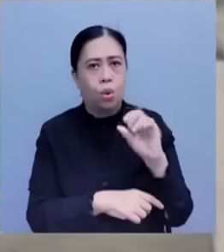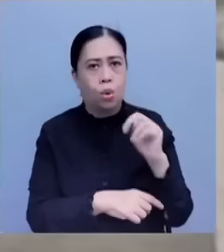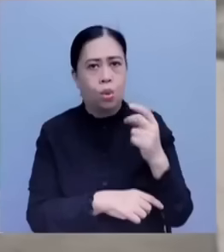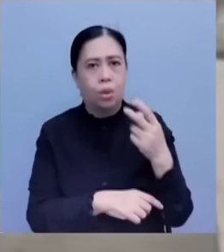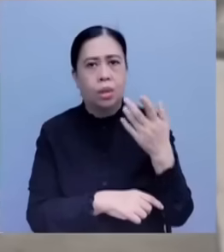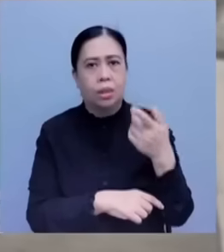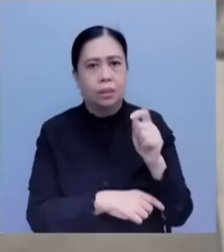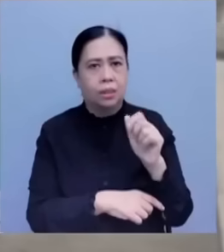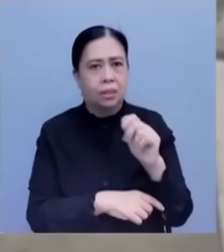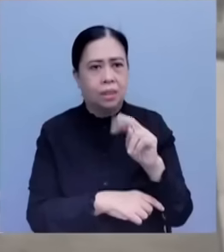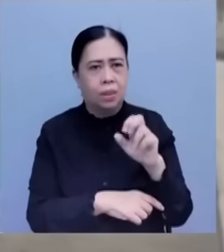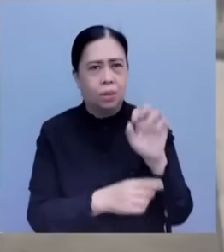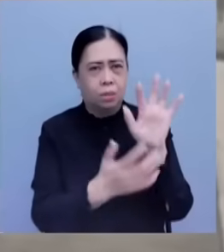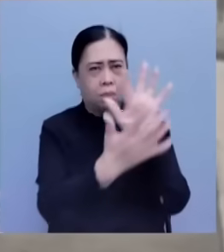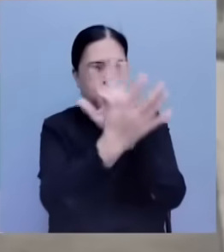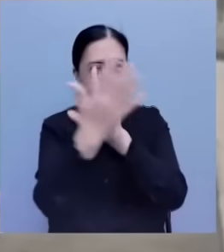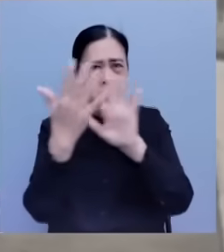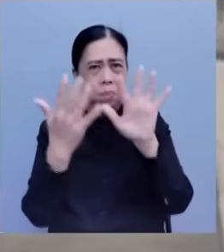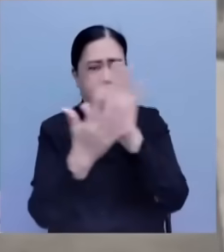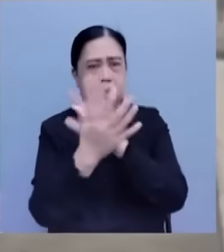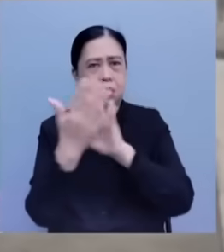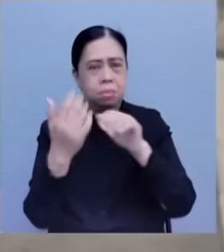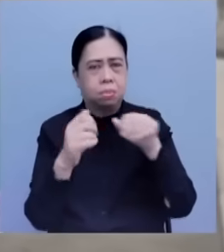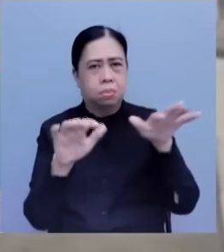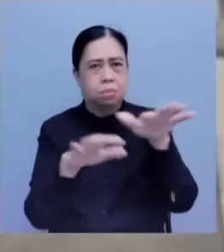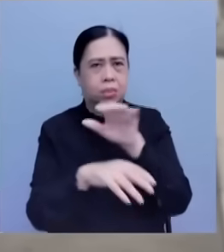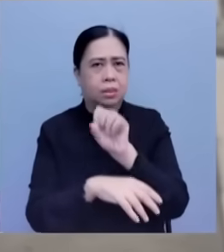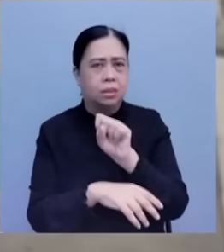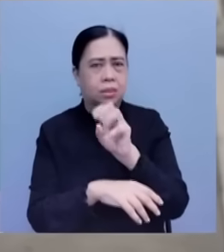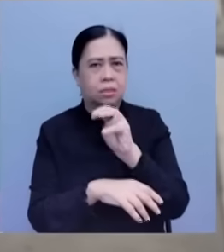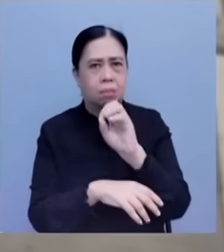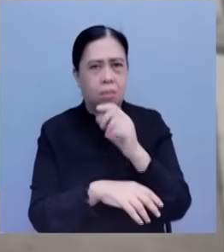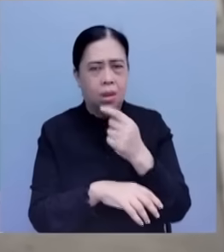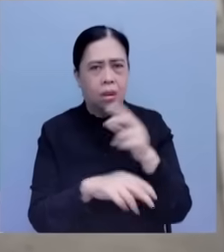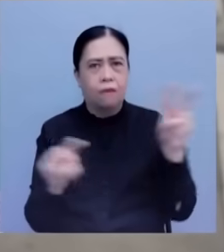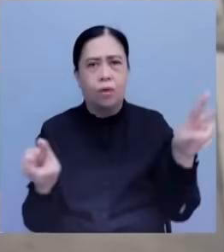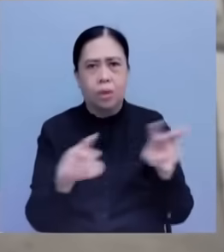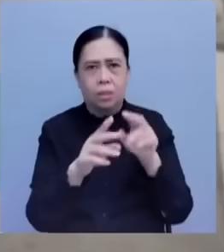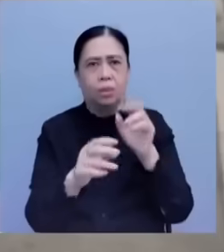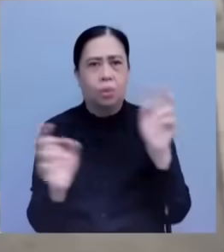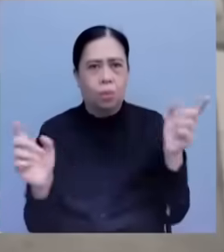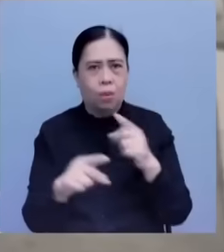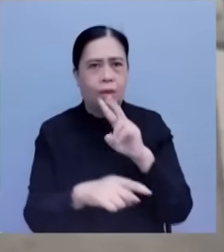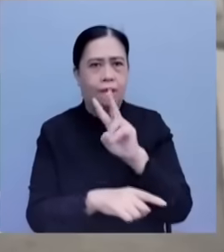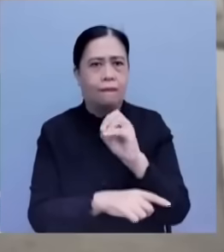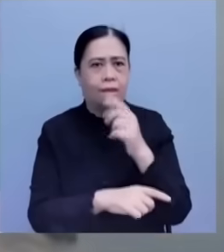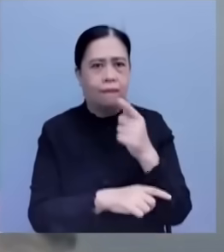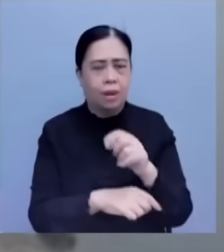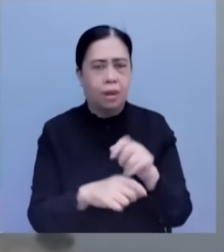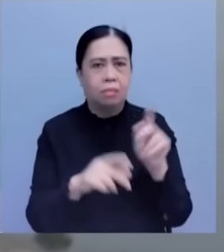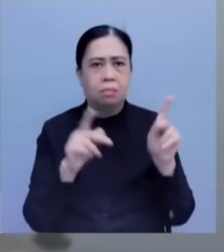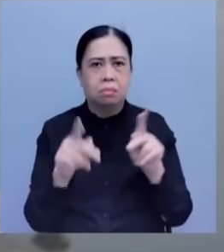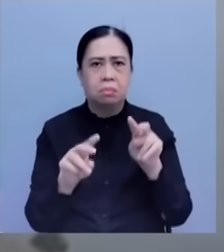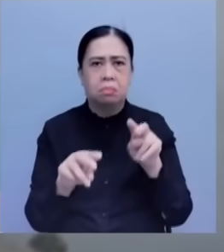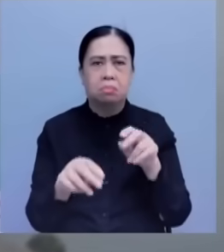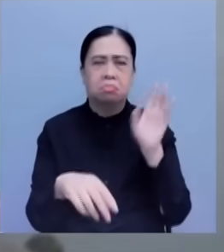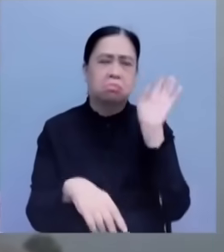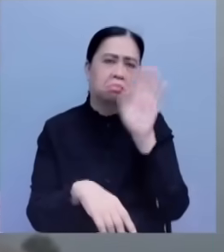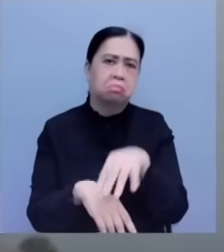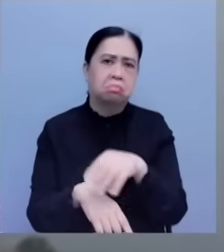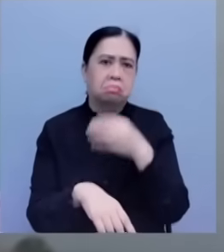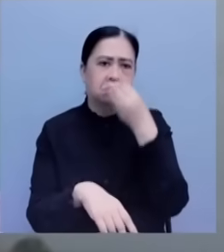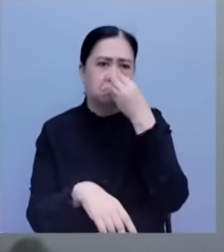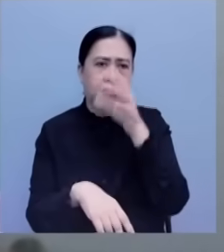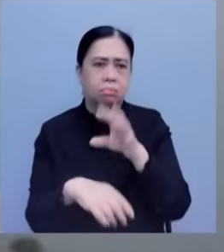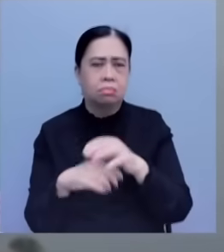volcano is covered by the haze caused by Taal's volcanic smog or VOD. We've also seen children and residents who seem not to mind the smog,